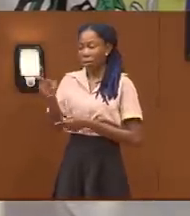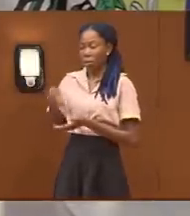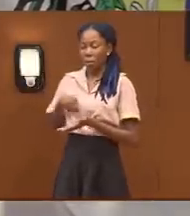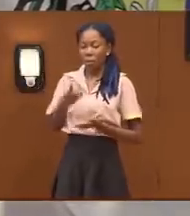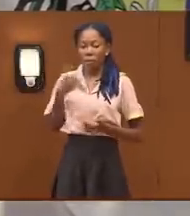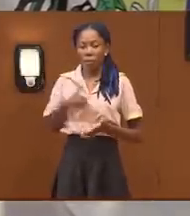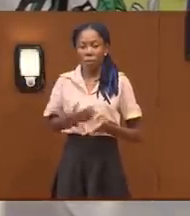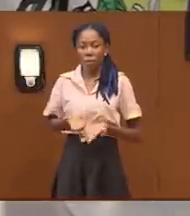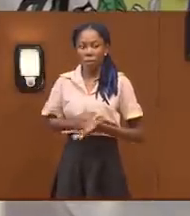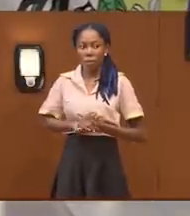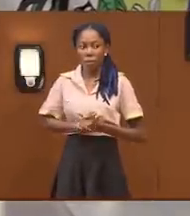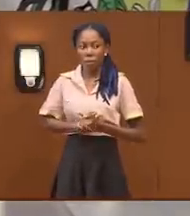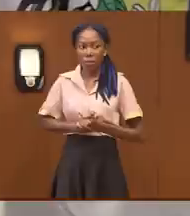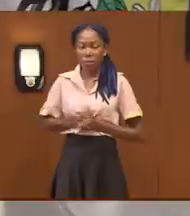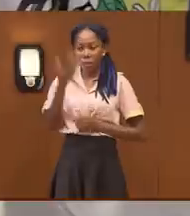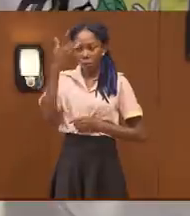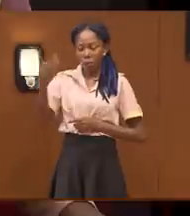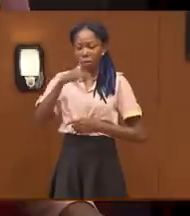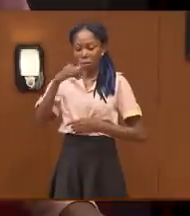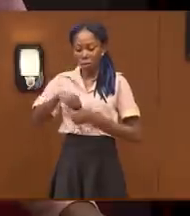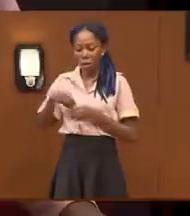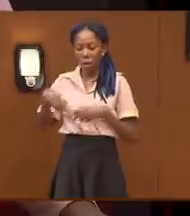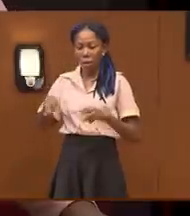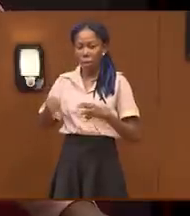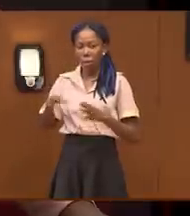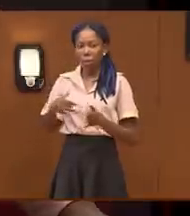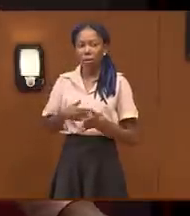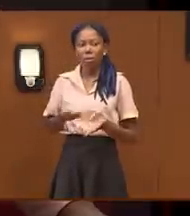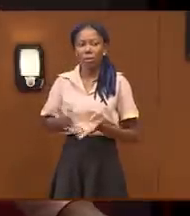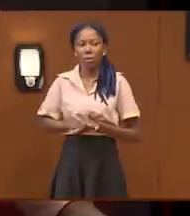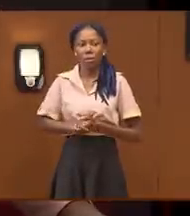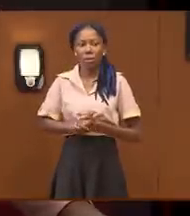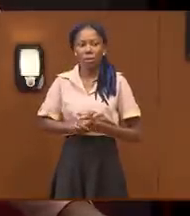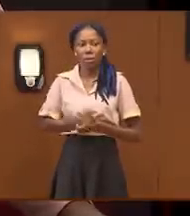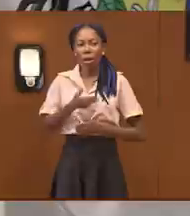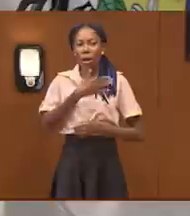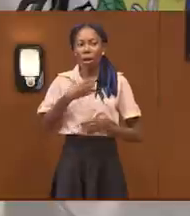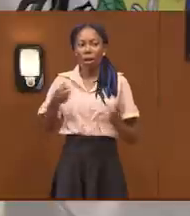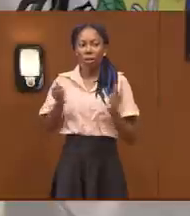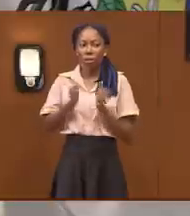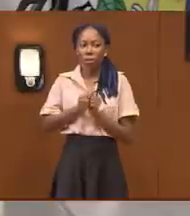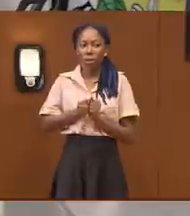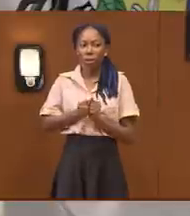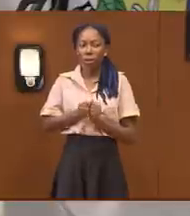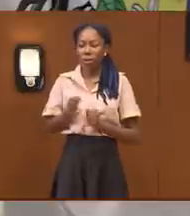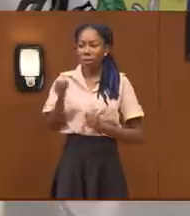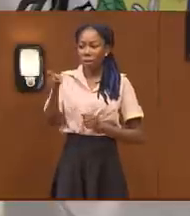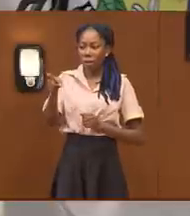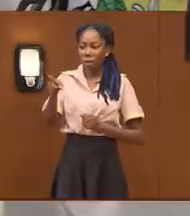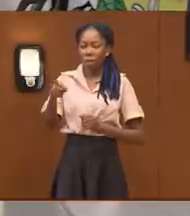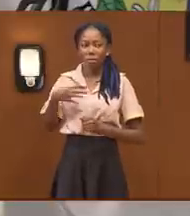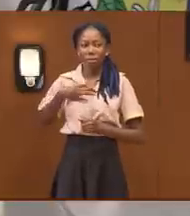ma'am. You are not in the marketplace. I'm sorry, ma'am. And with that thing on you, that apron, I expect the kind